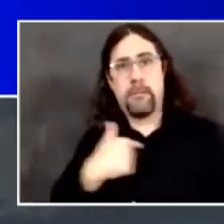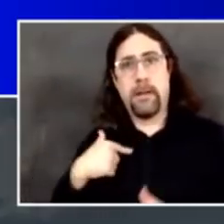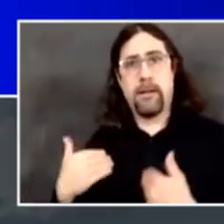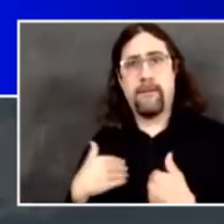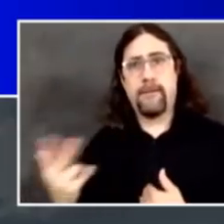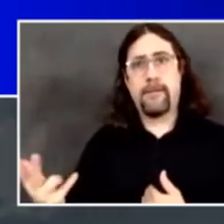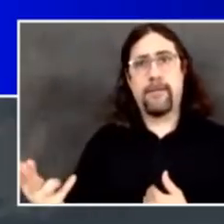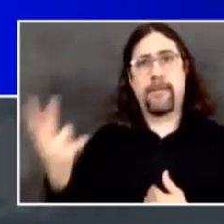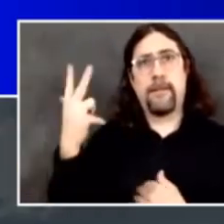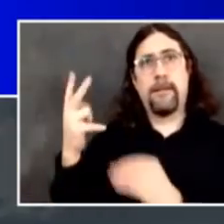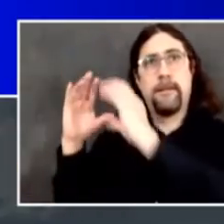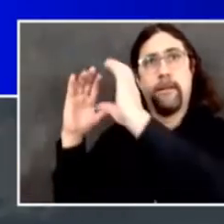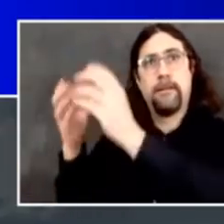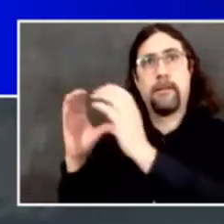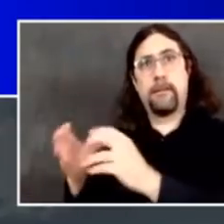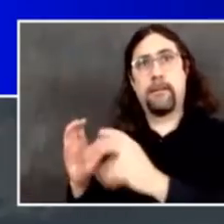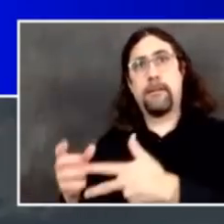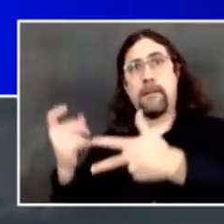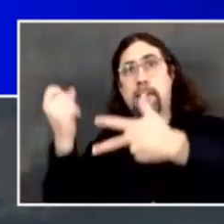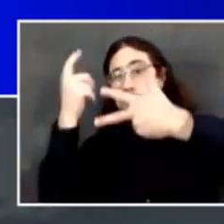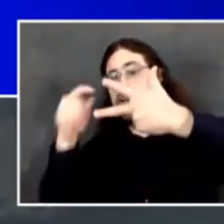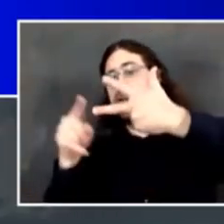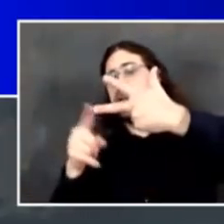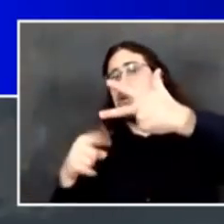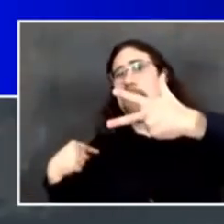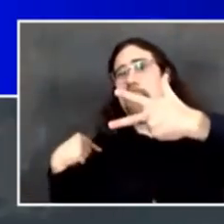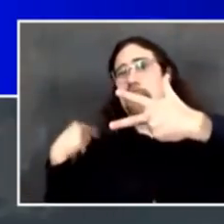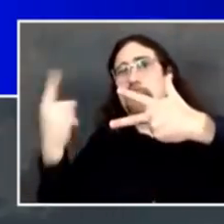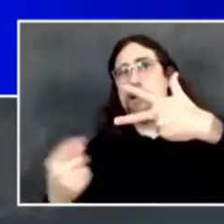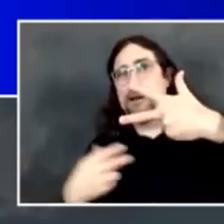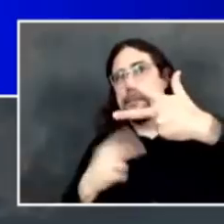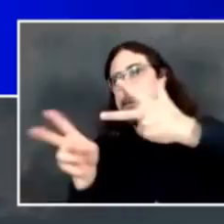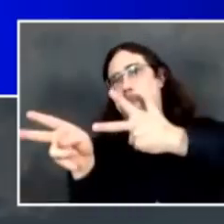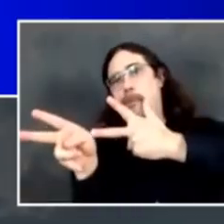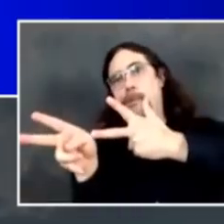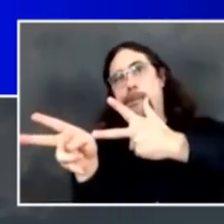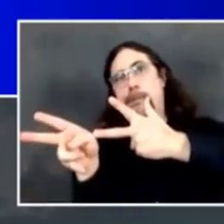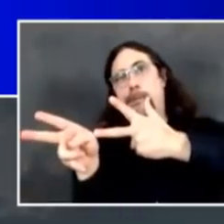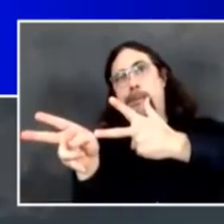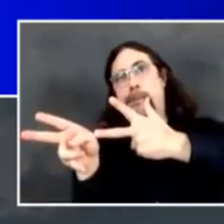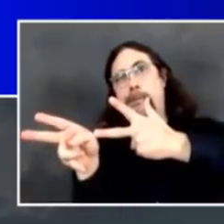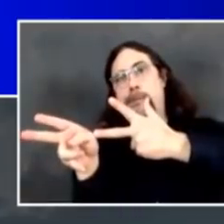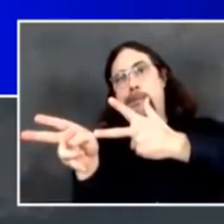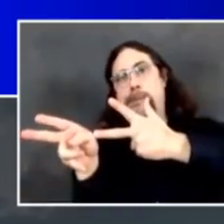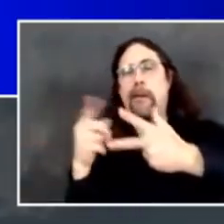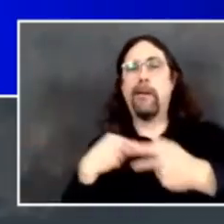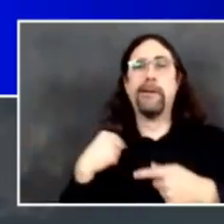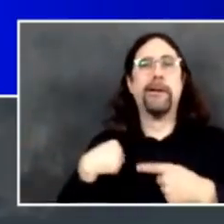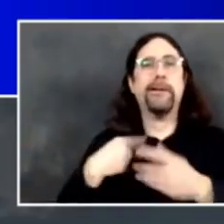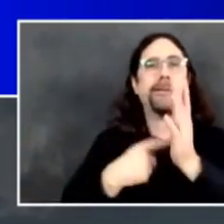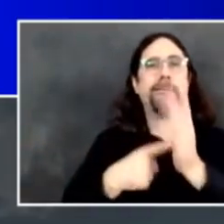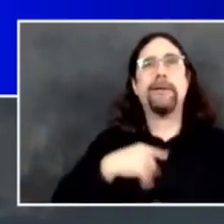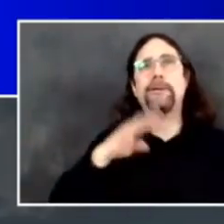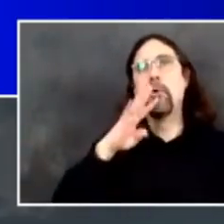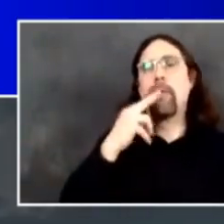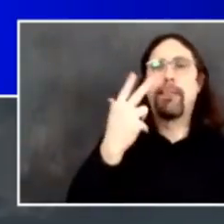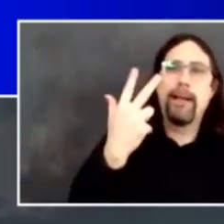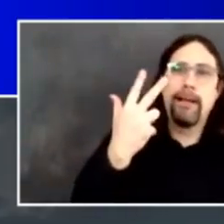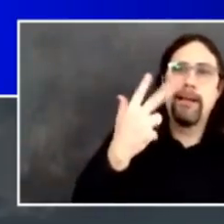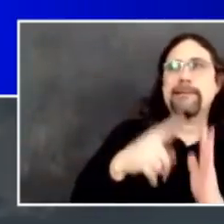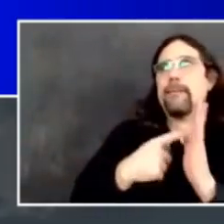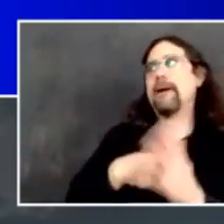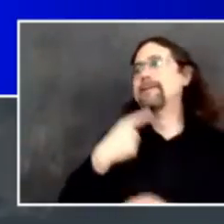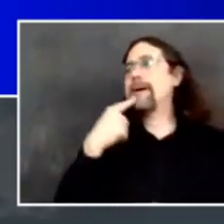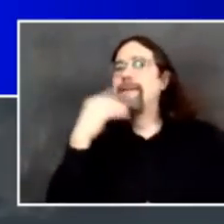pieces. And there was a reason for that originally. There was the citywide and the public health lab numbers, and the reason originally was the public health lab